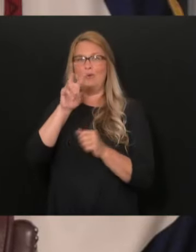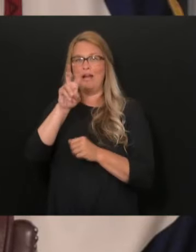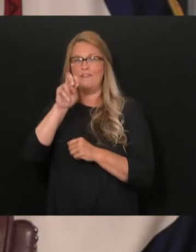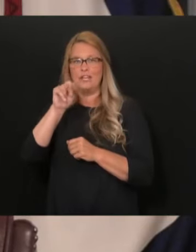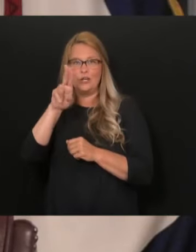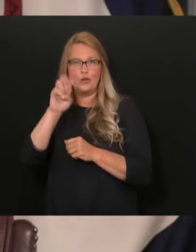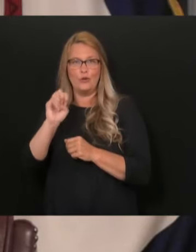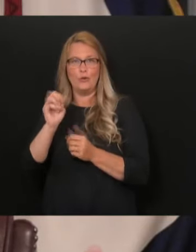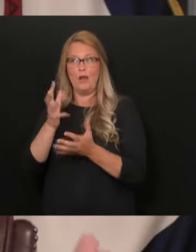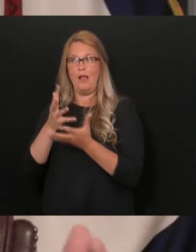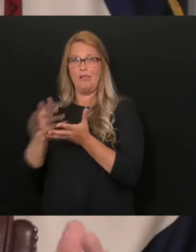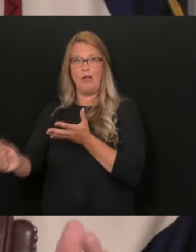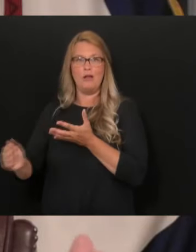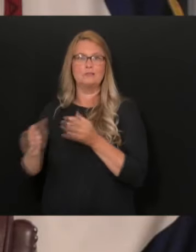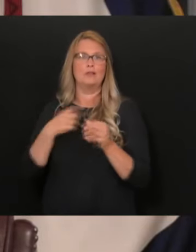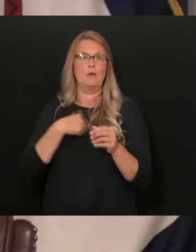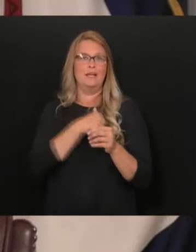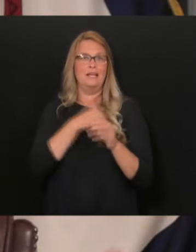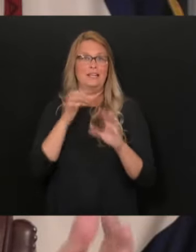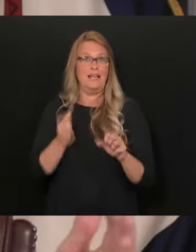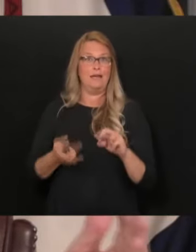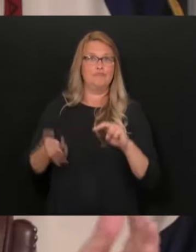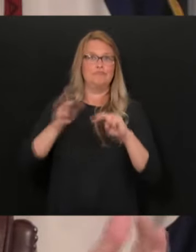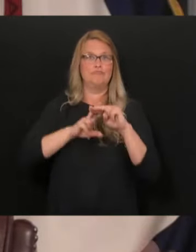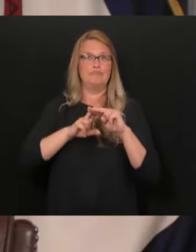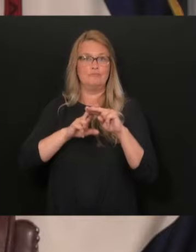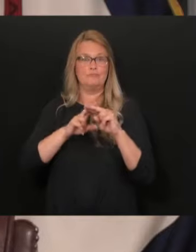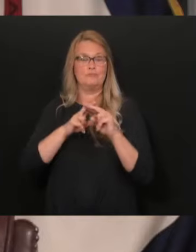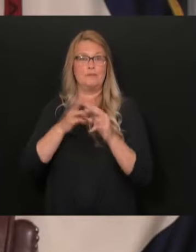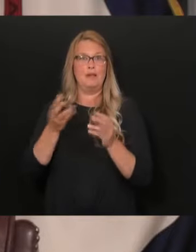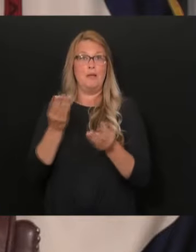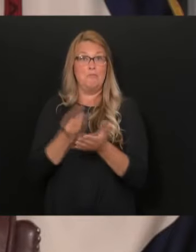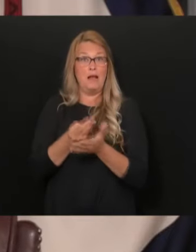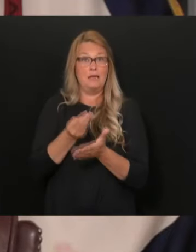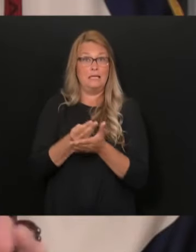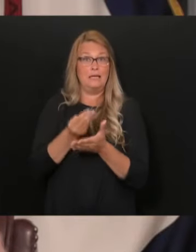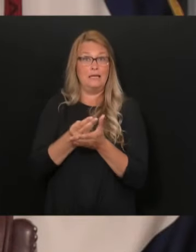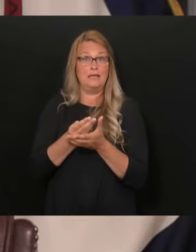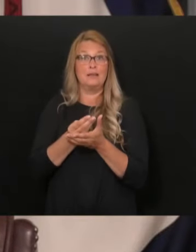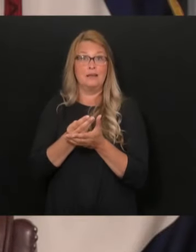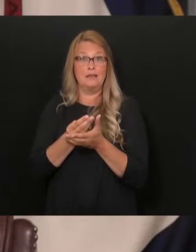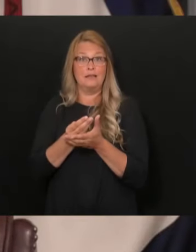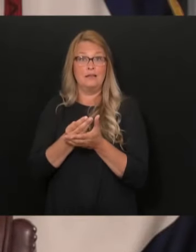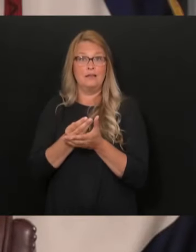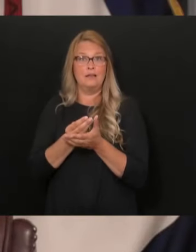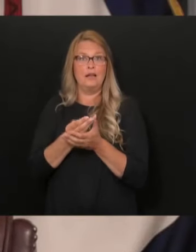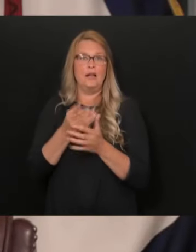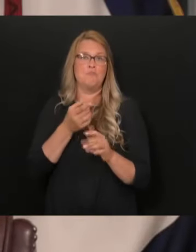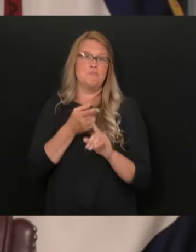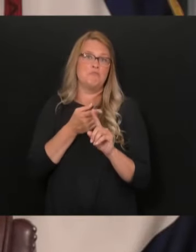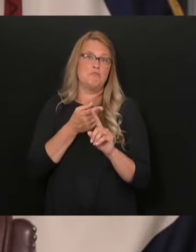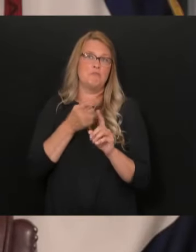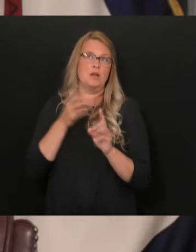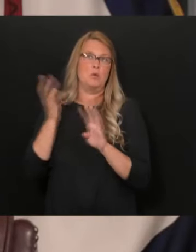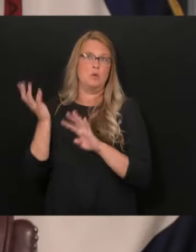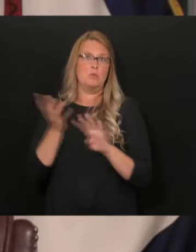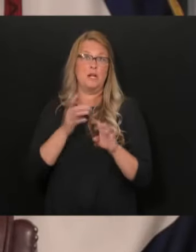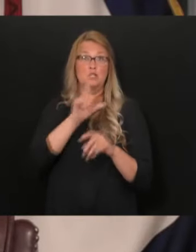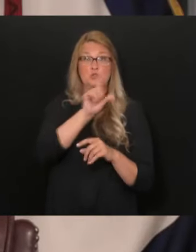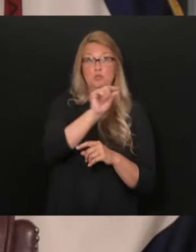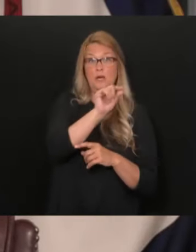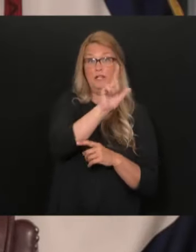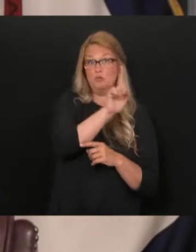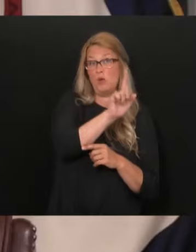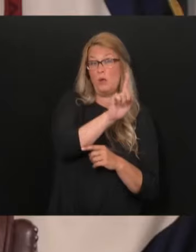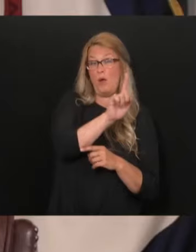the pandemic, and we can recoup some additional dollars that will flow probably into